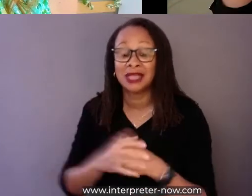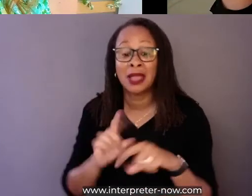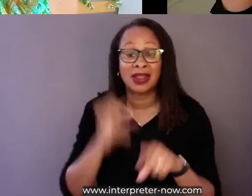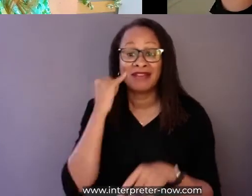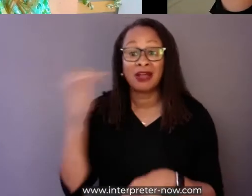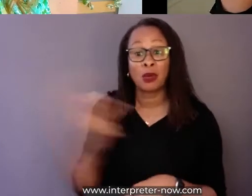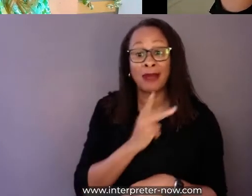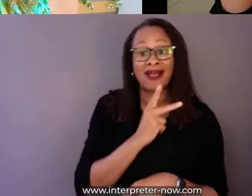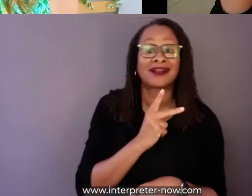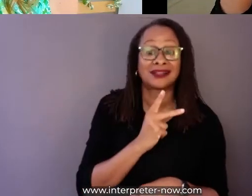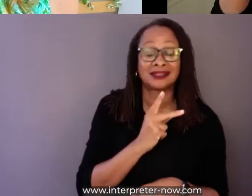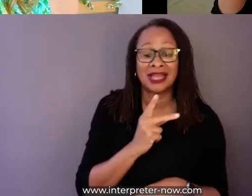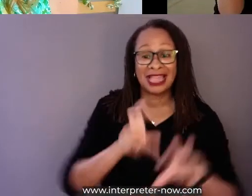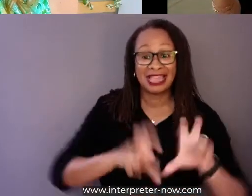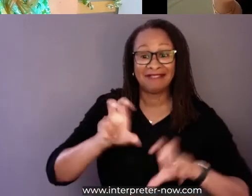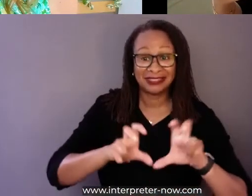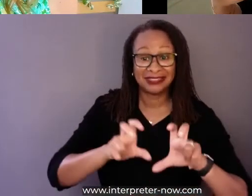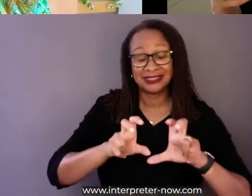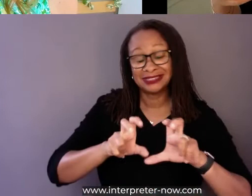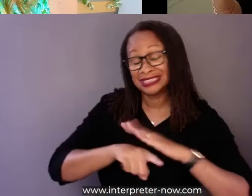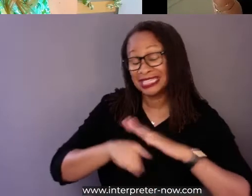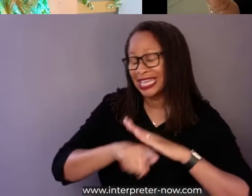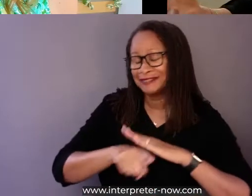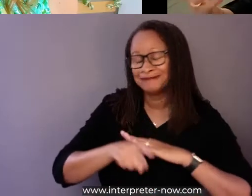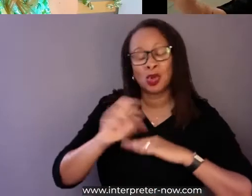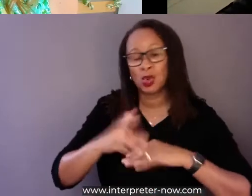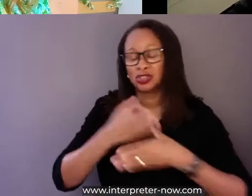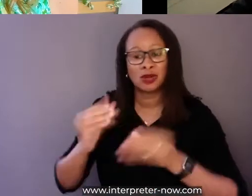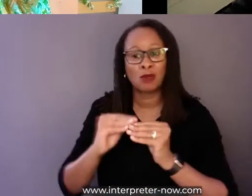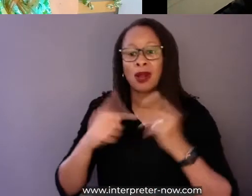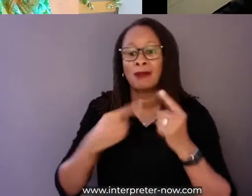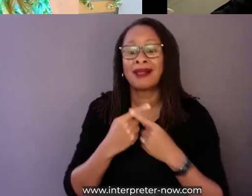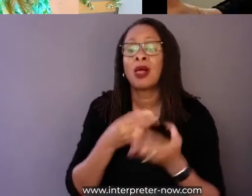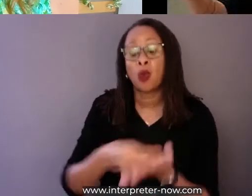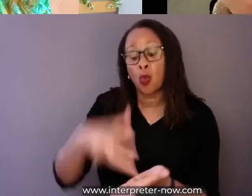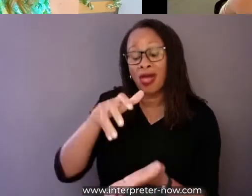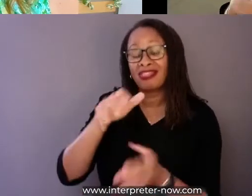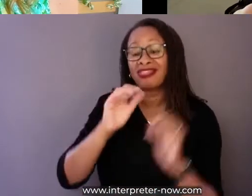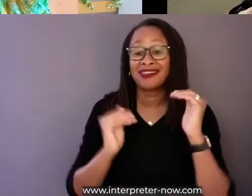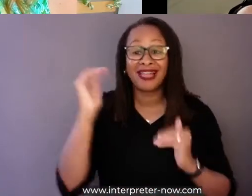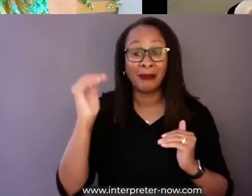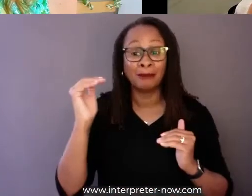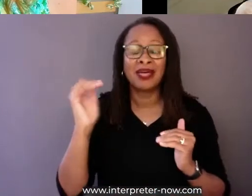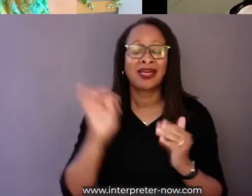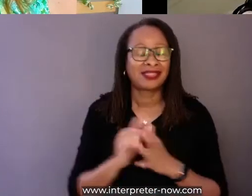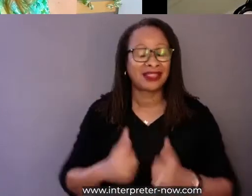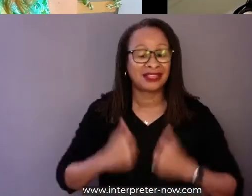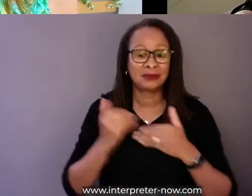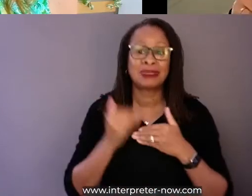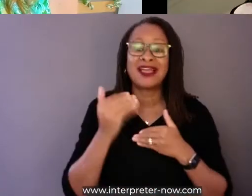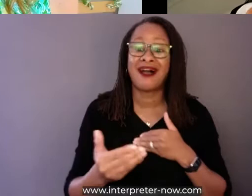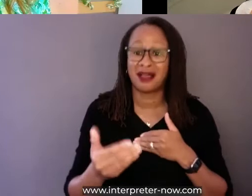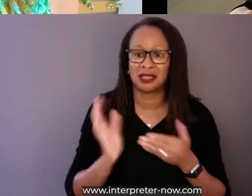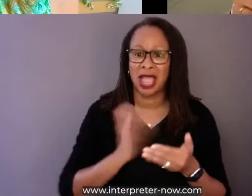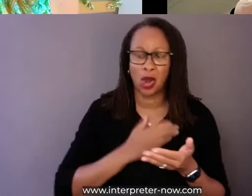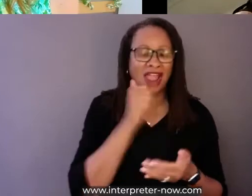back and investigate or share a little bit more about the wealth gap, that lives beyond our paychecks, right?